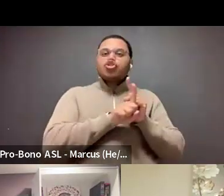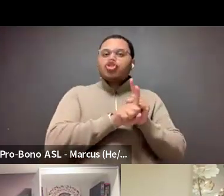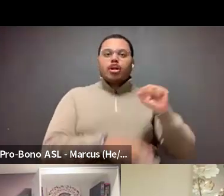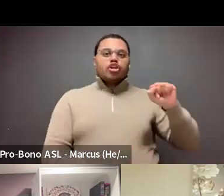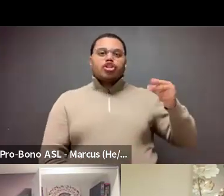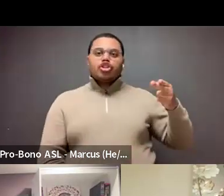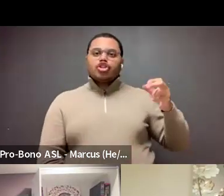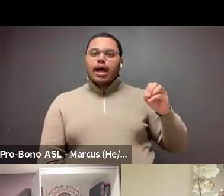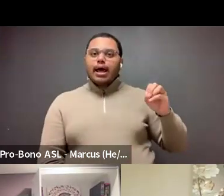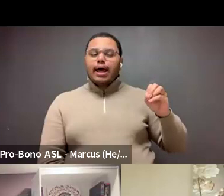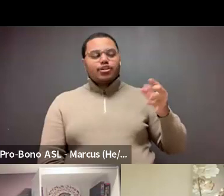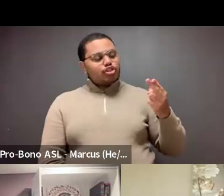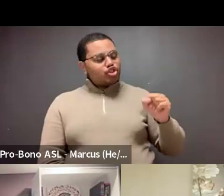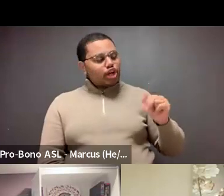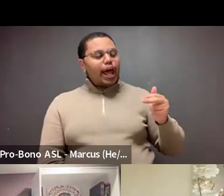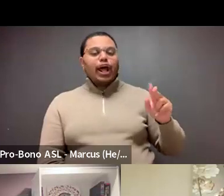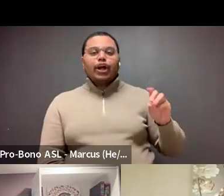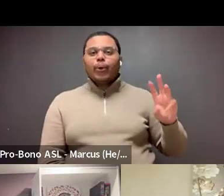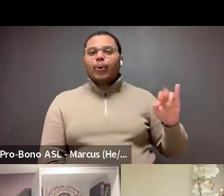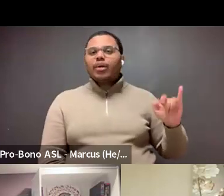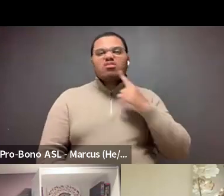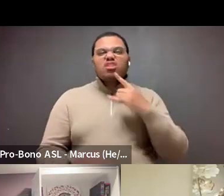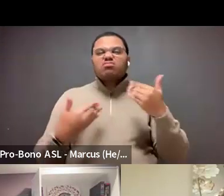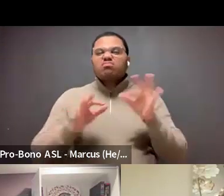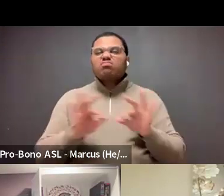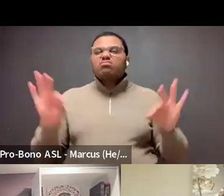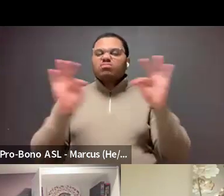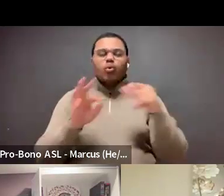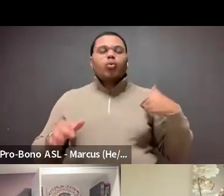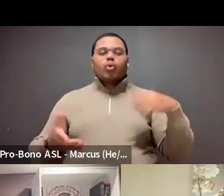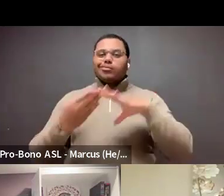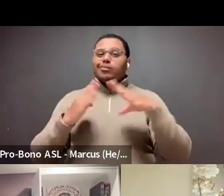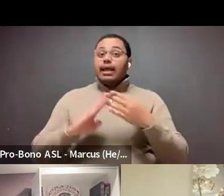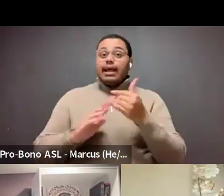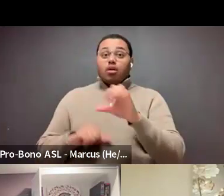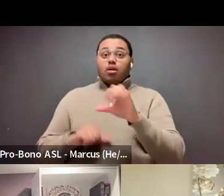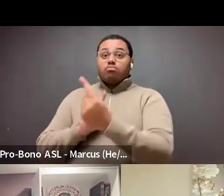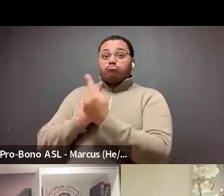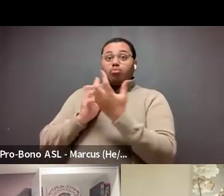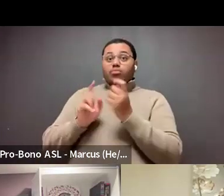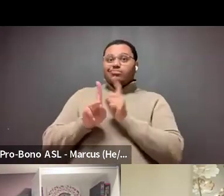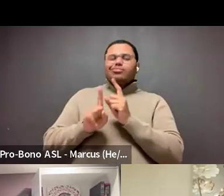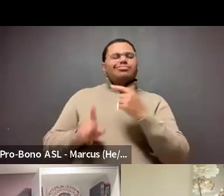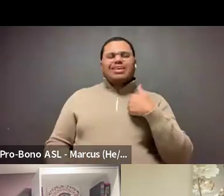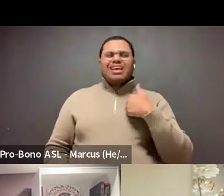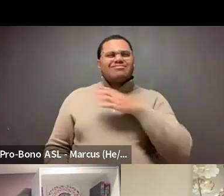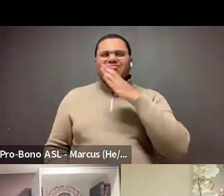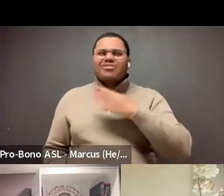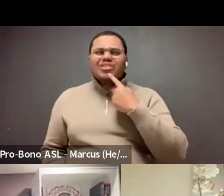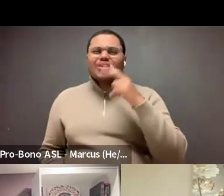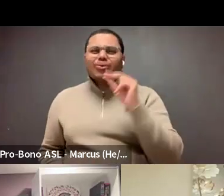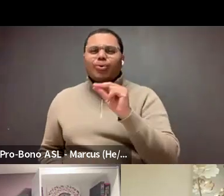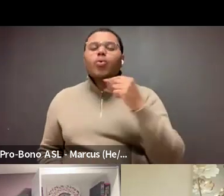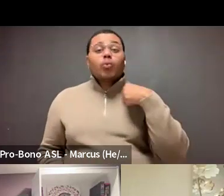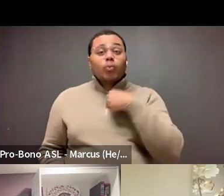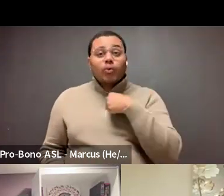really critical. Just say, hey, we're a community. I have never said no to someone who wanted to shadow me. We are a community, right? And